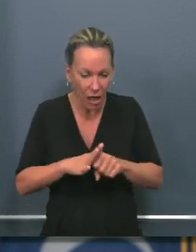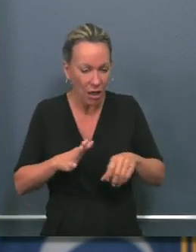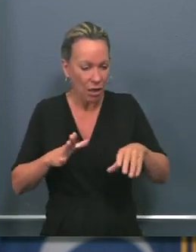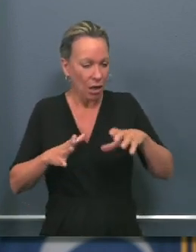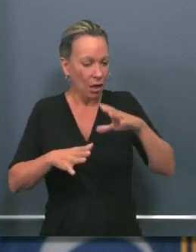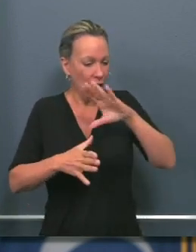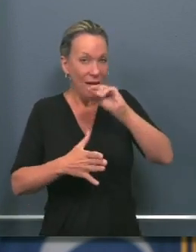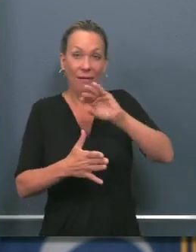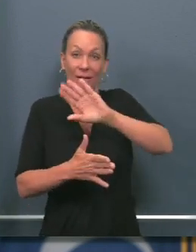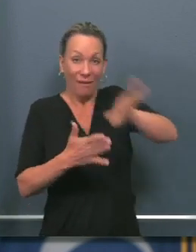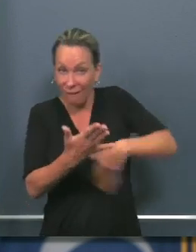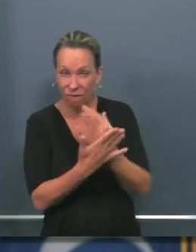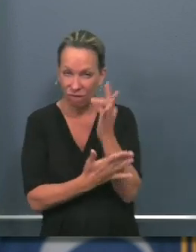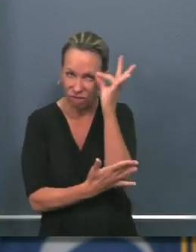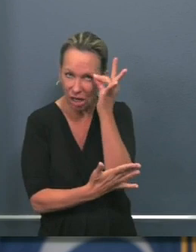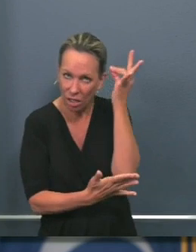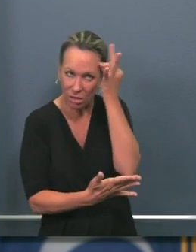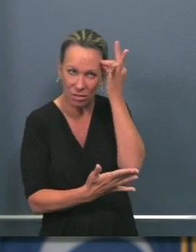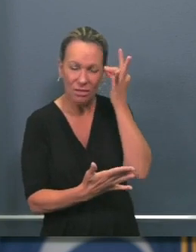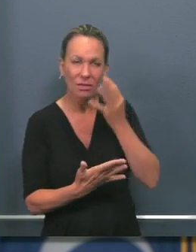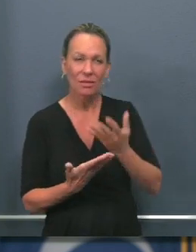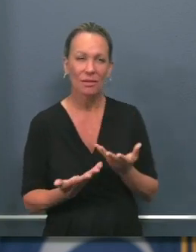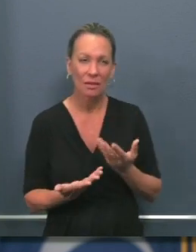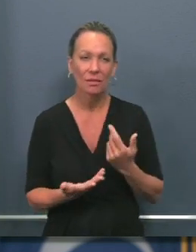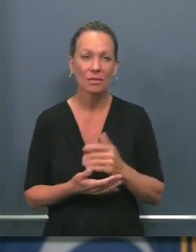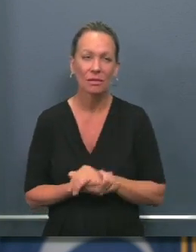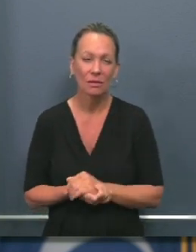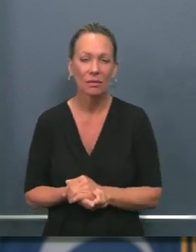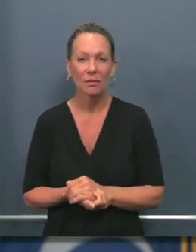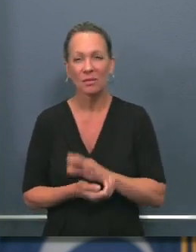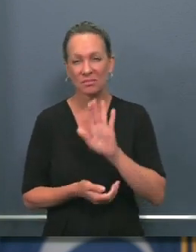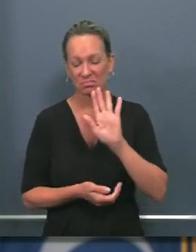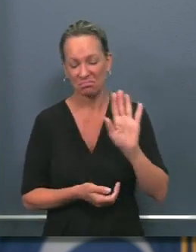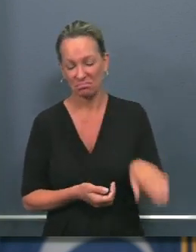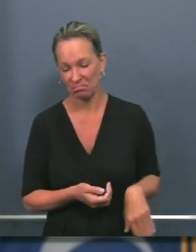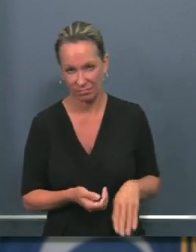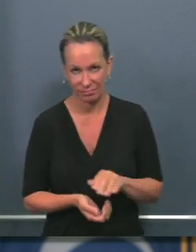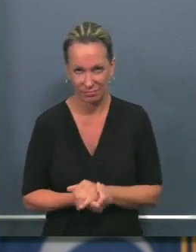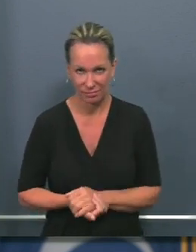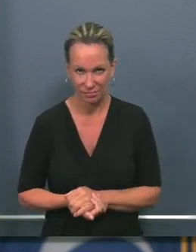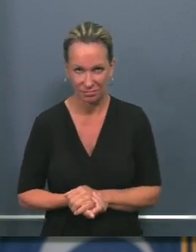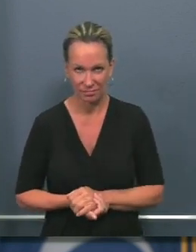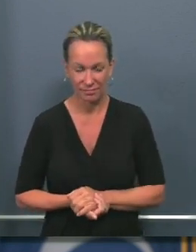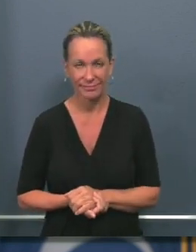just noise. Dave Lopez, CBS LA.